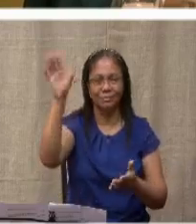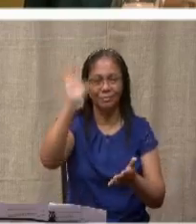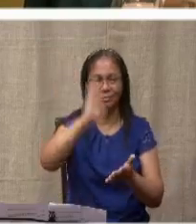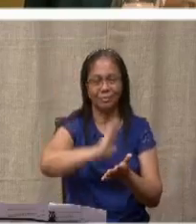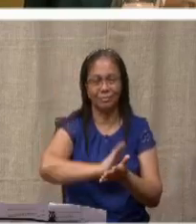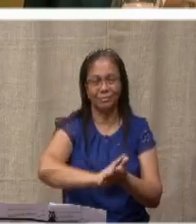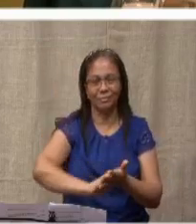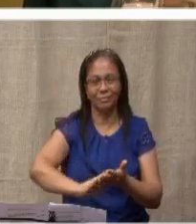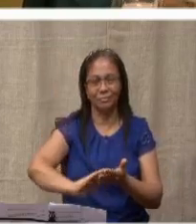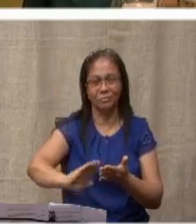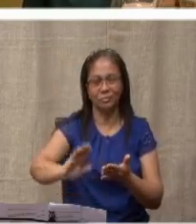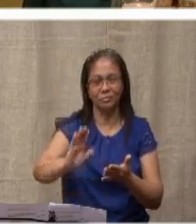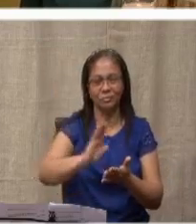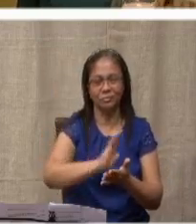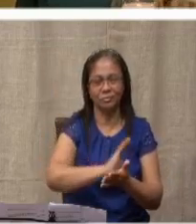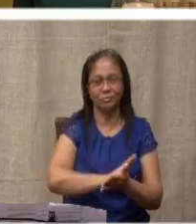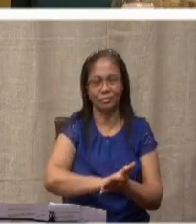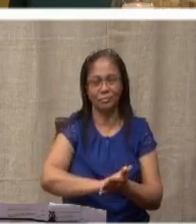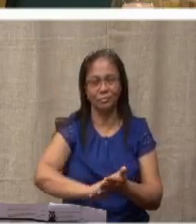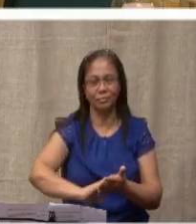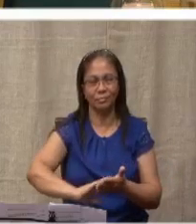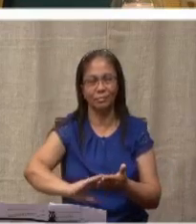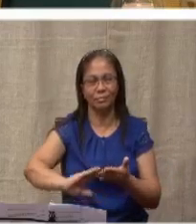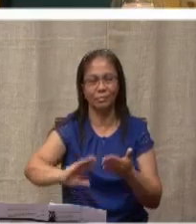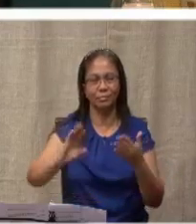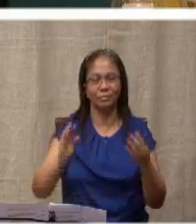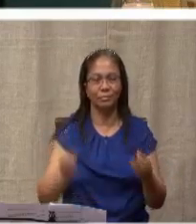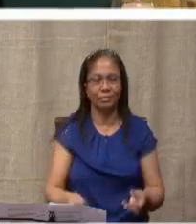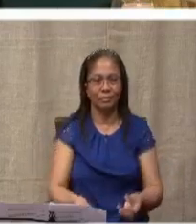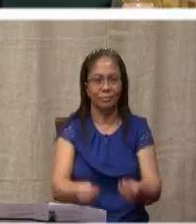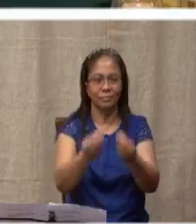us sins of the